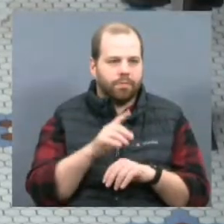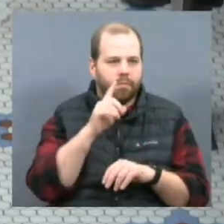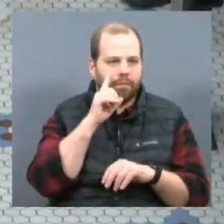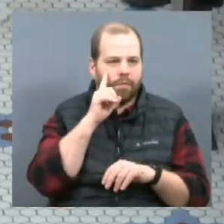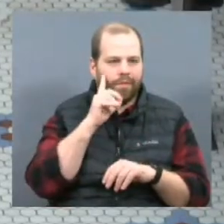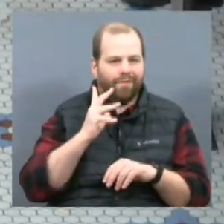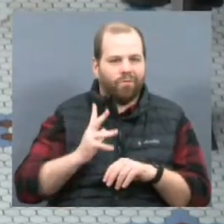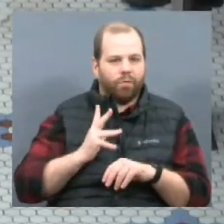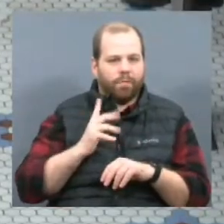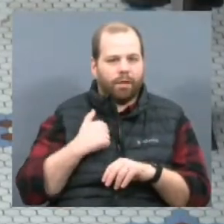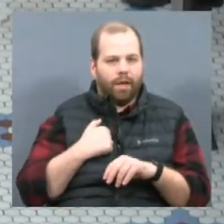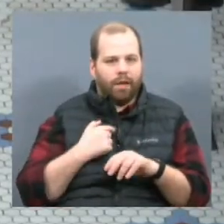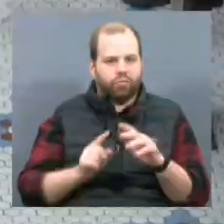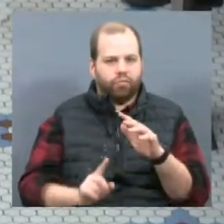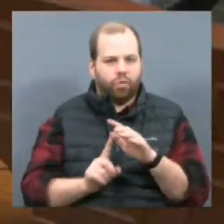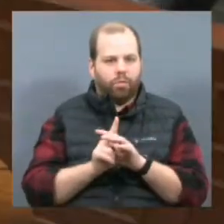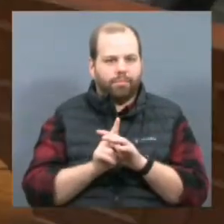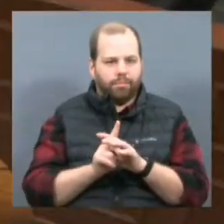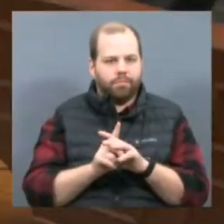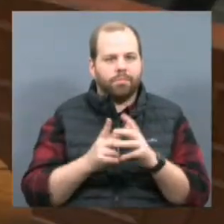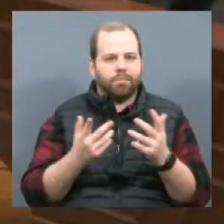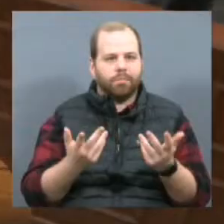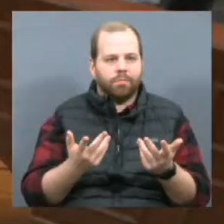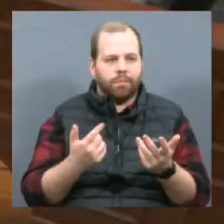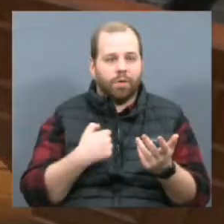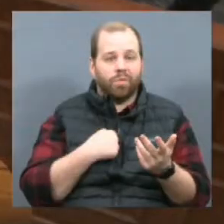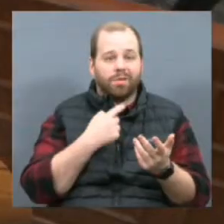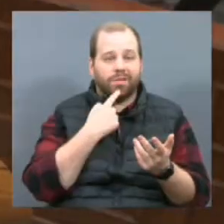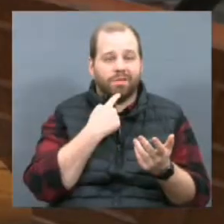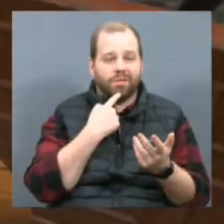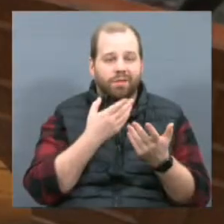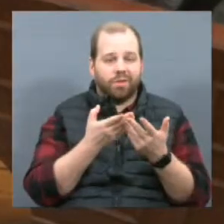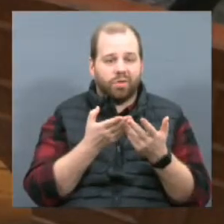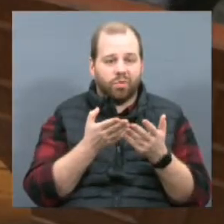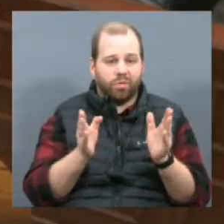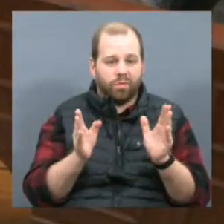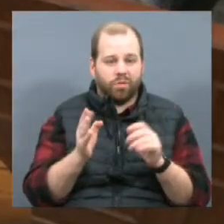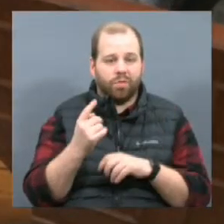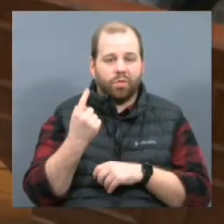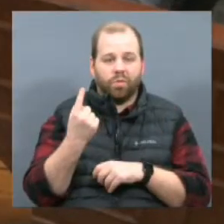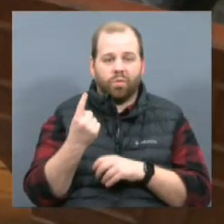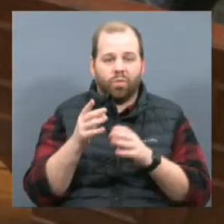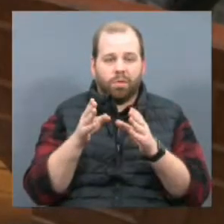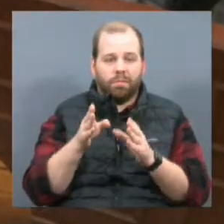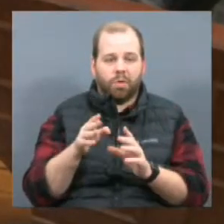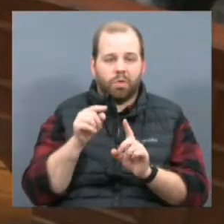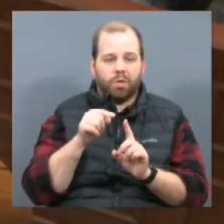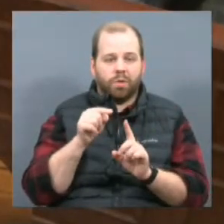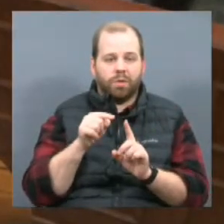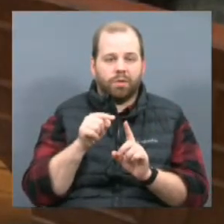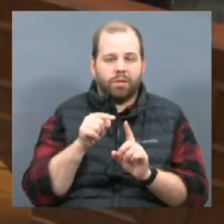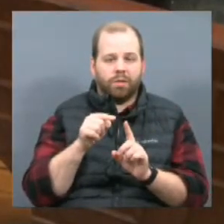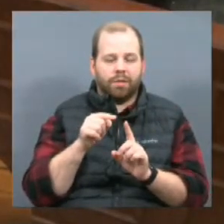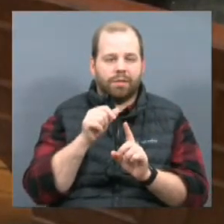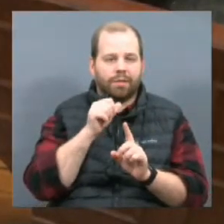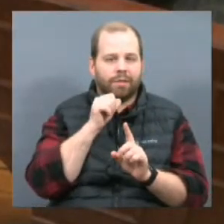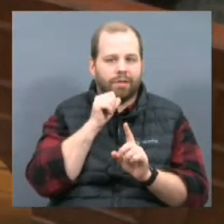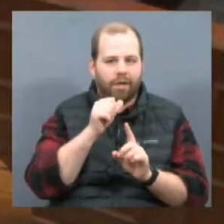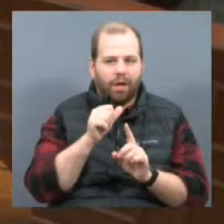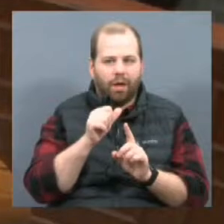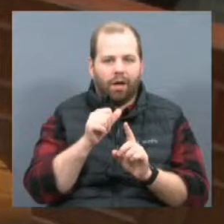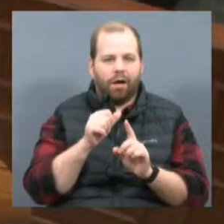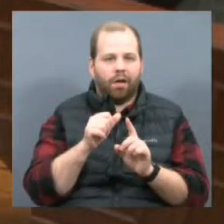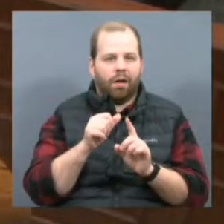just a formality that I just needed to be here, so. And I guess just I just say in general, one person would not be the voice of all, so that's, course.